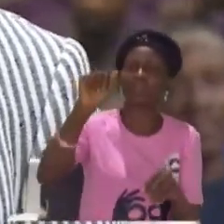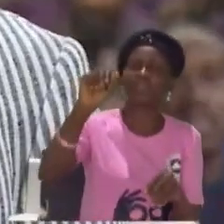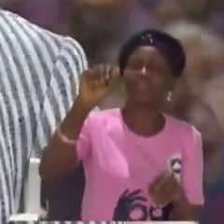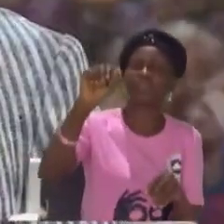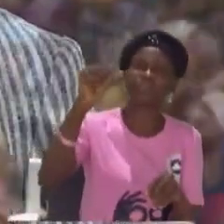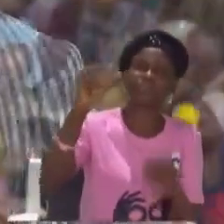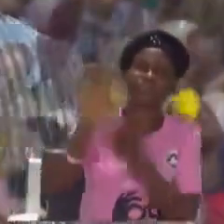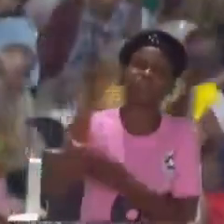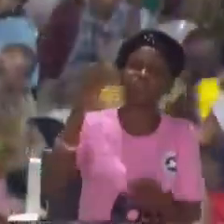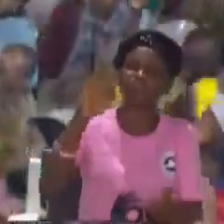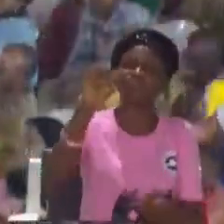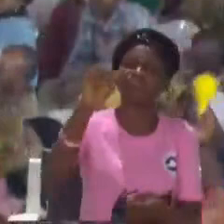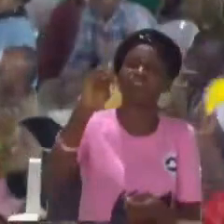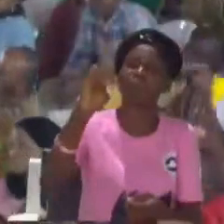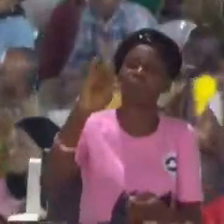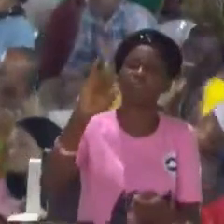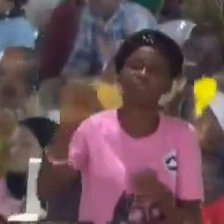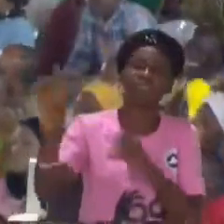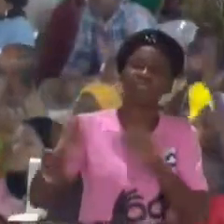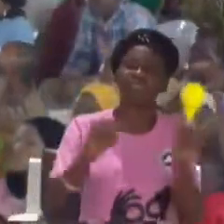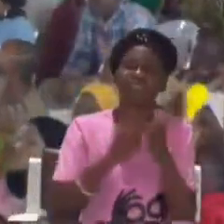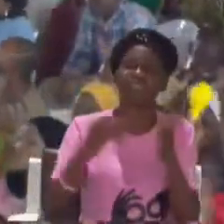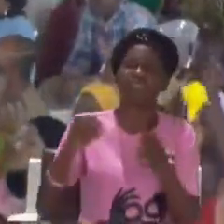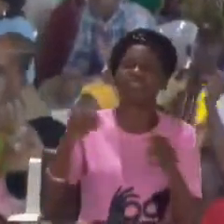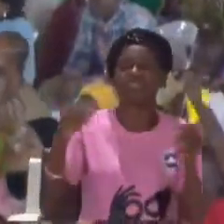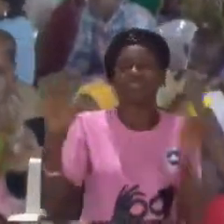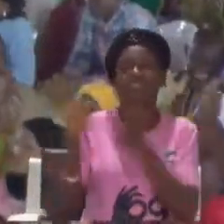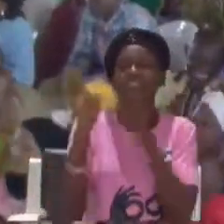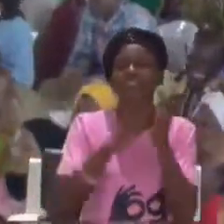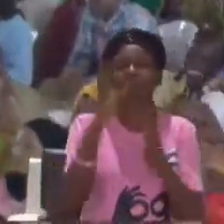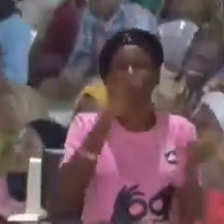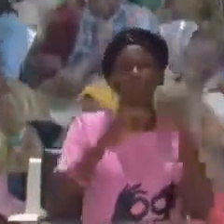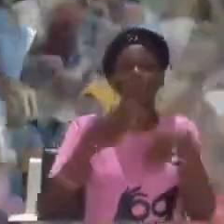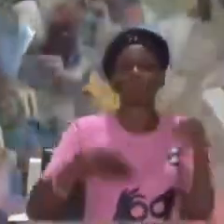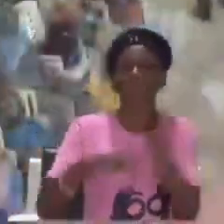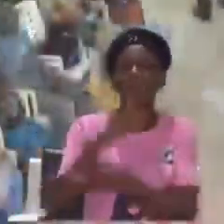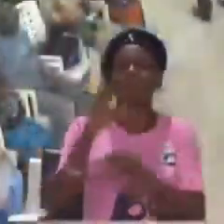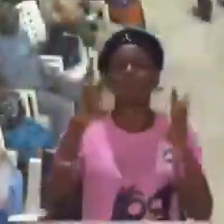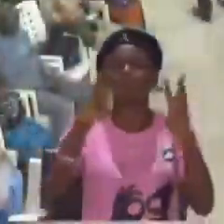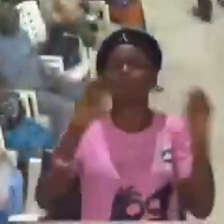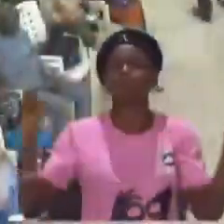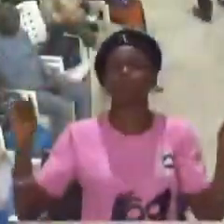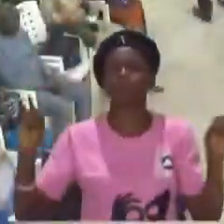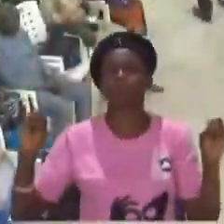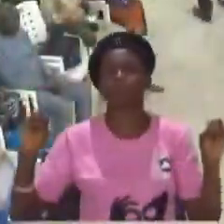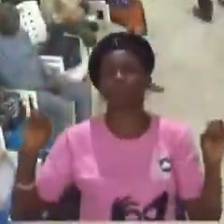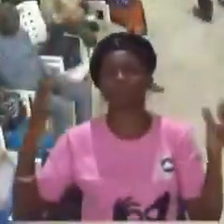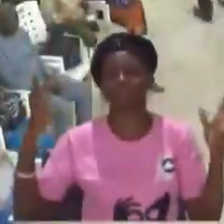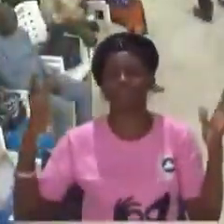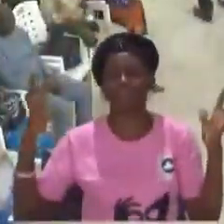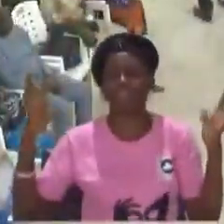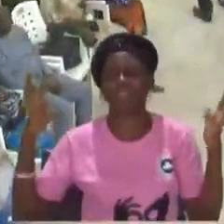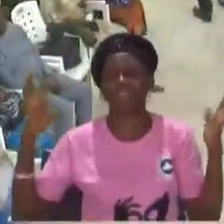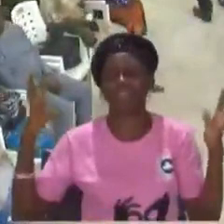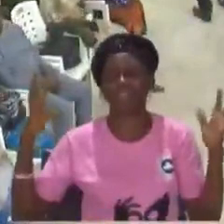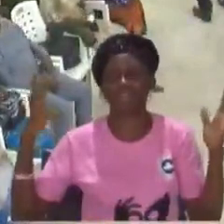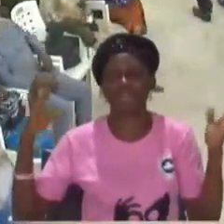it? Jesus. Oh my God. Wow. Thank you, Jesus.